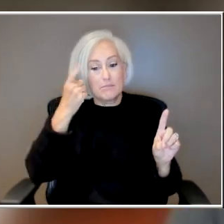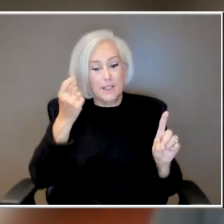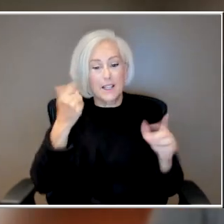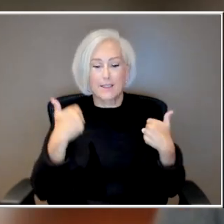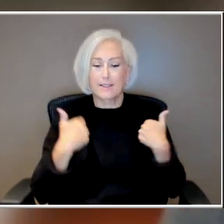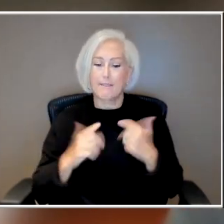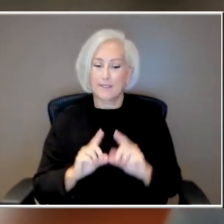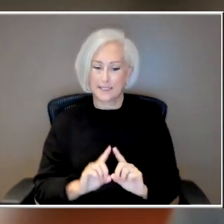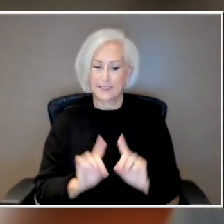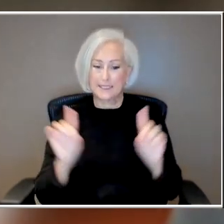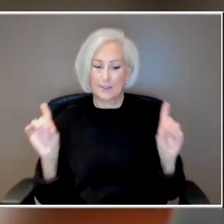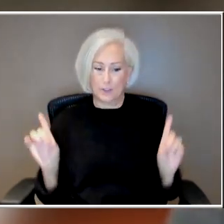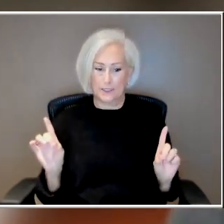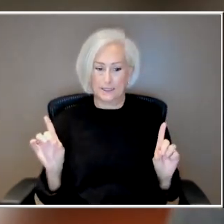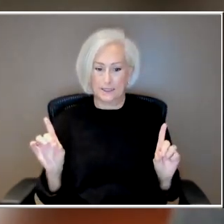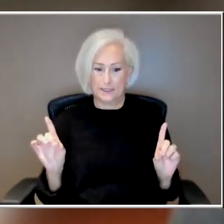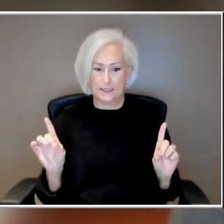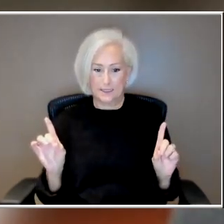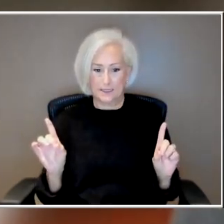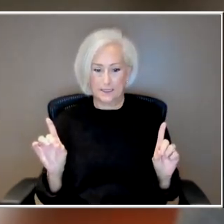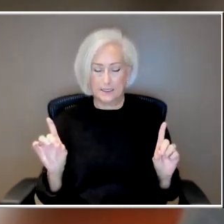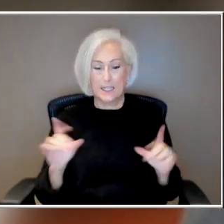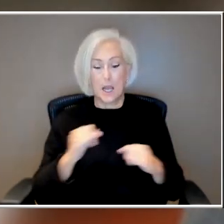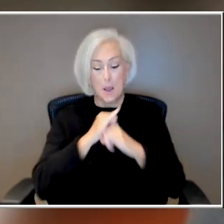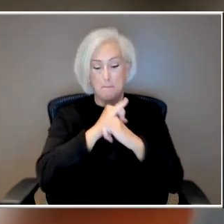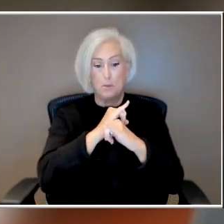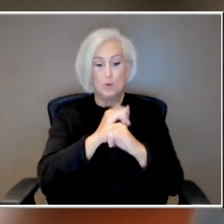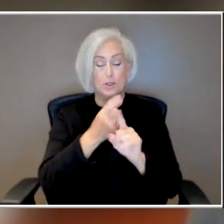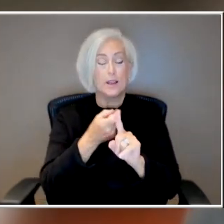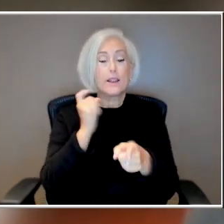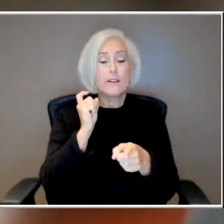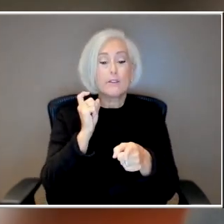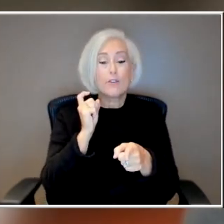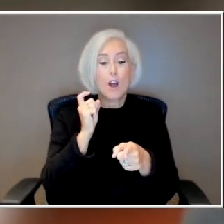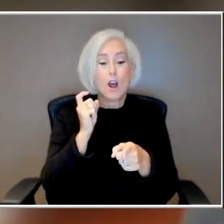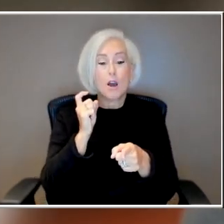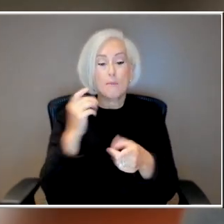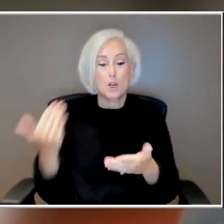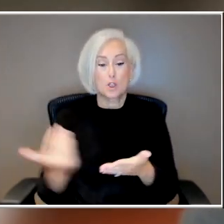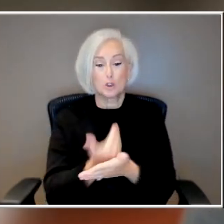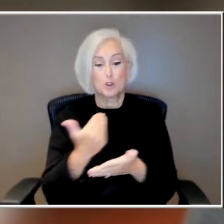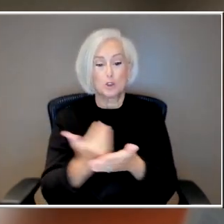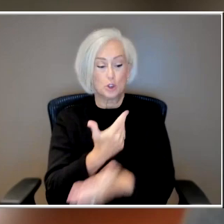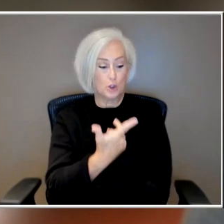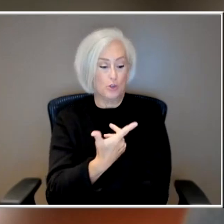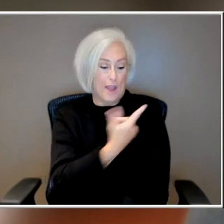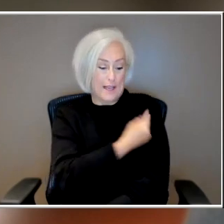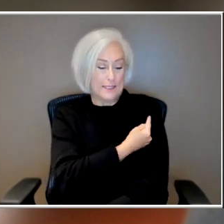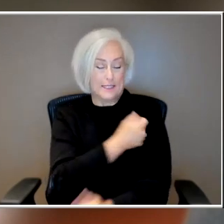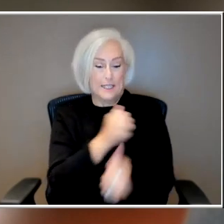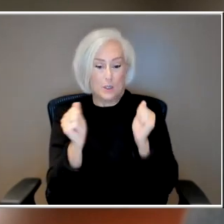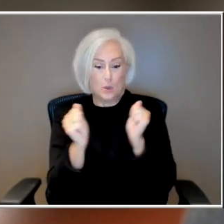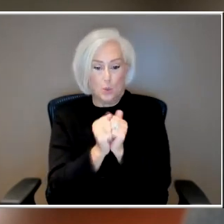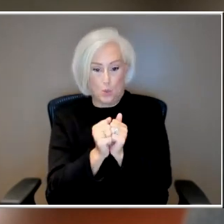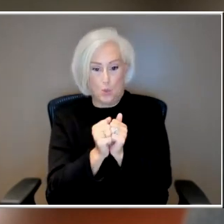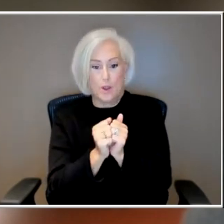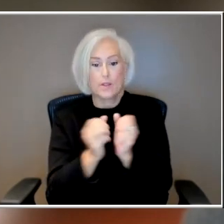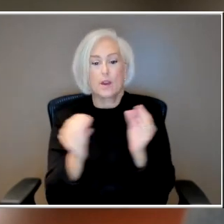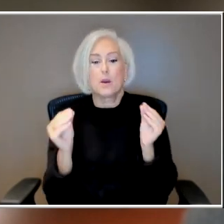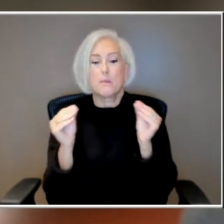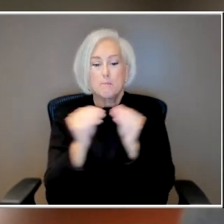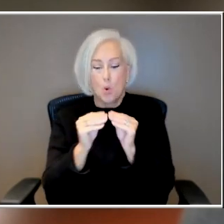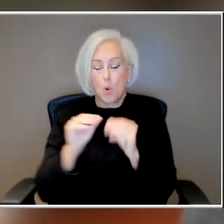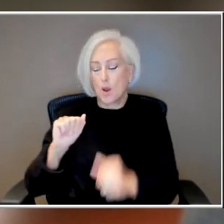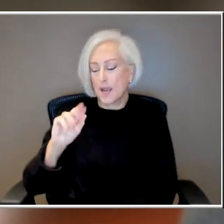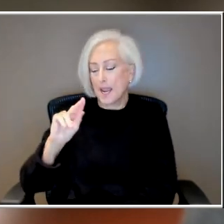think immunity that you get from the newer vaccines that have the more of circulating antigens in